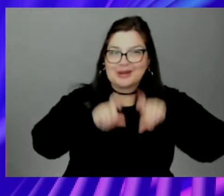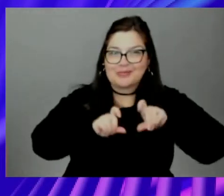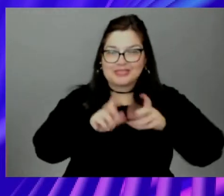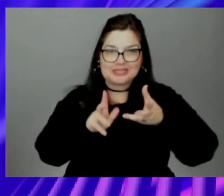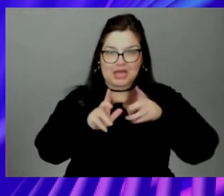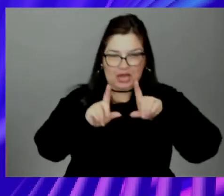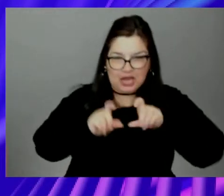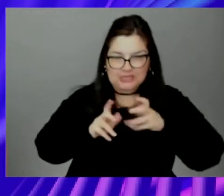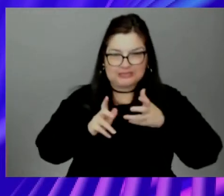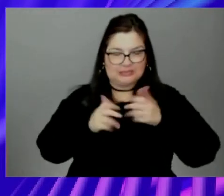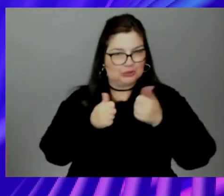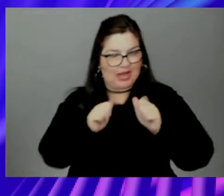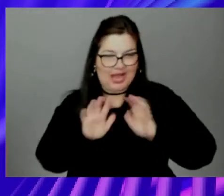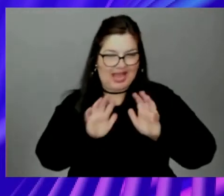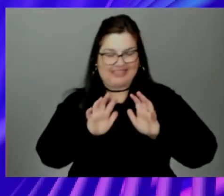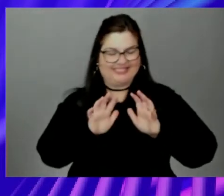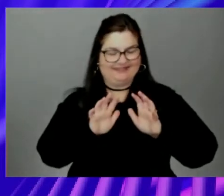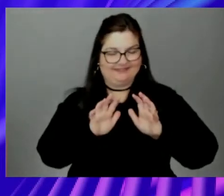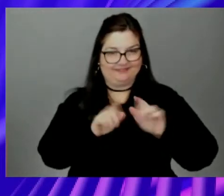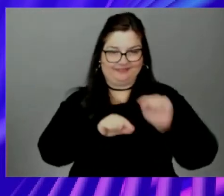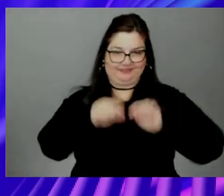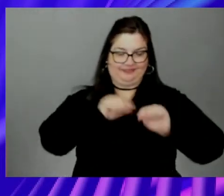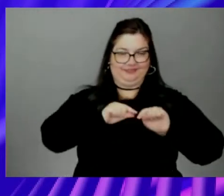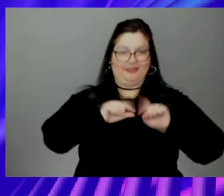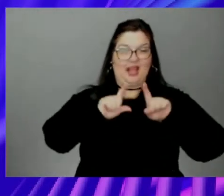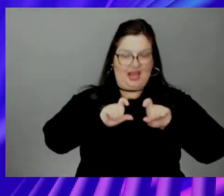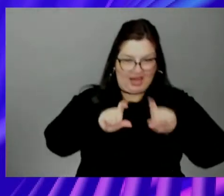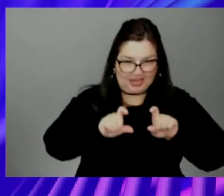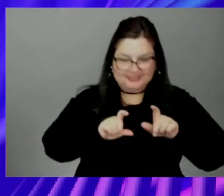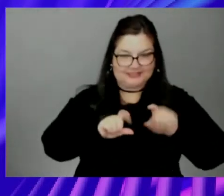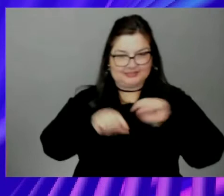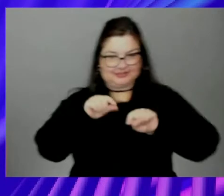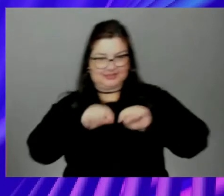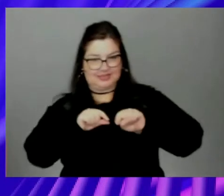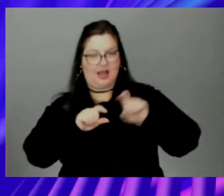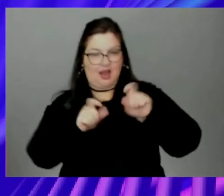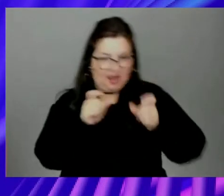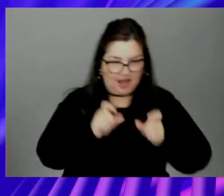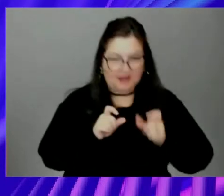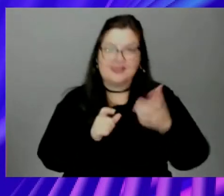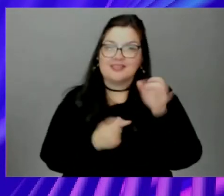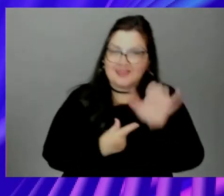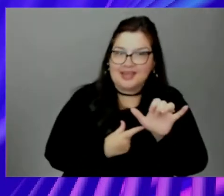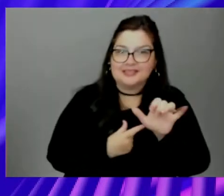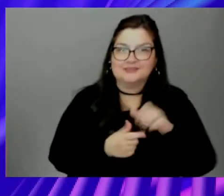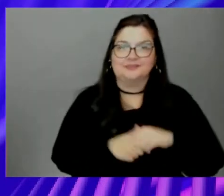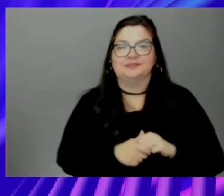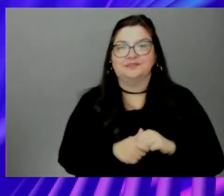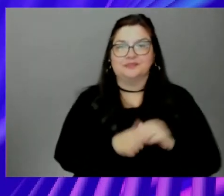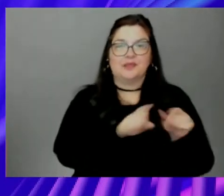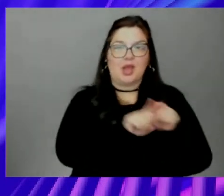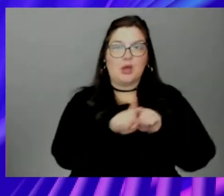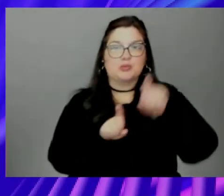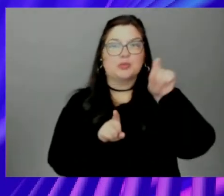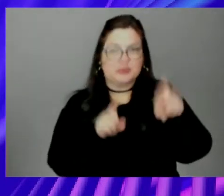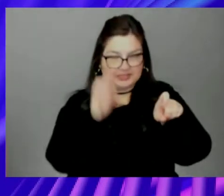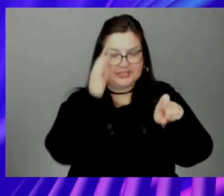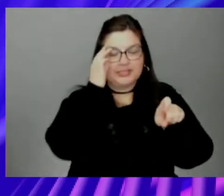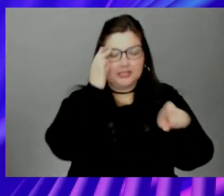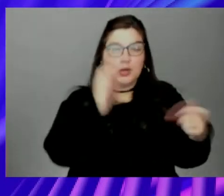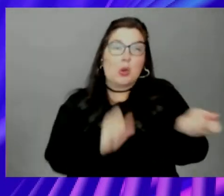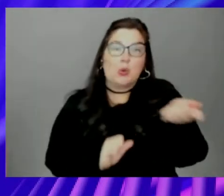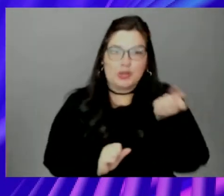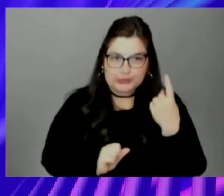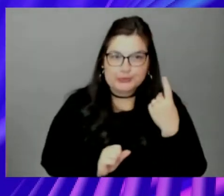it. And once we have done that experimentation, we also need to understand and